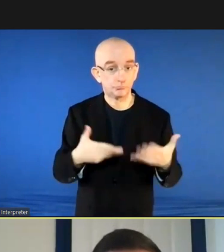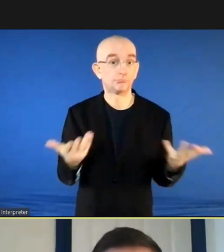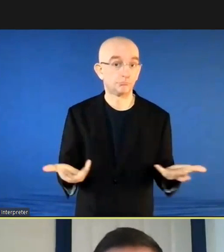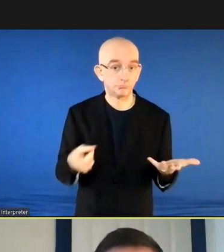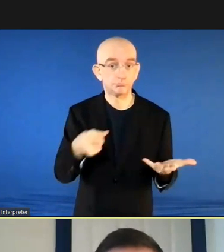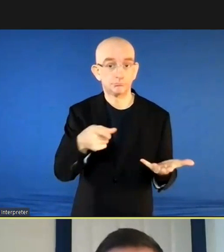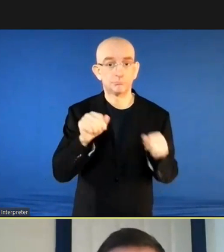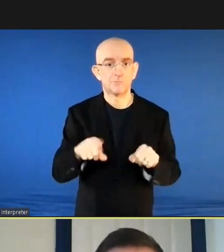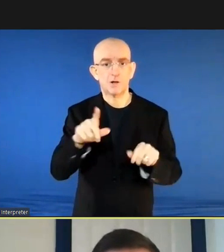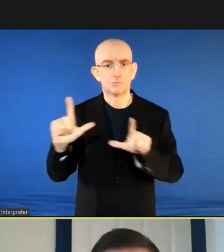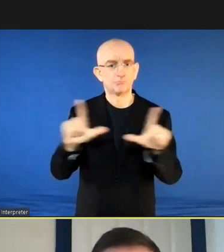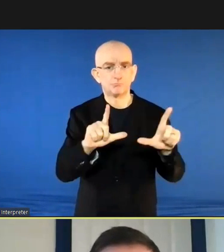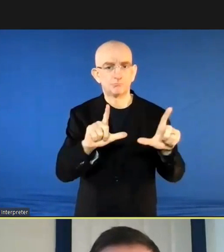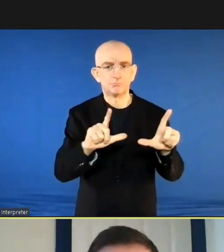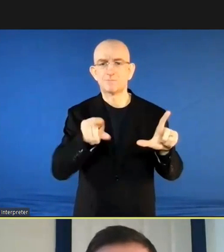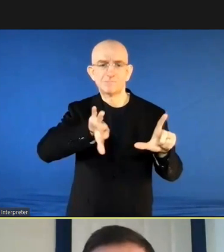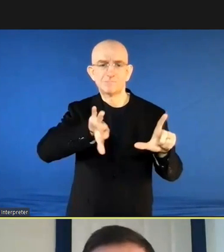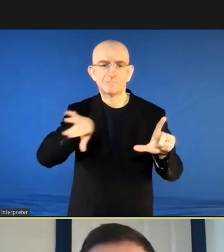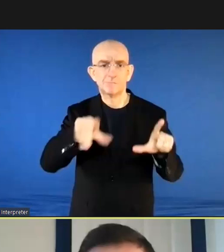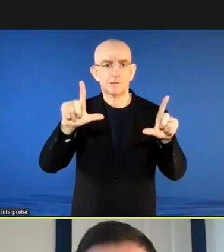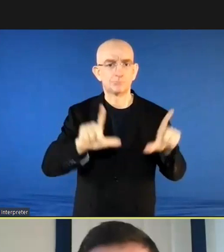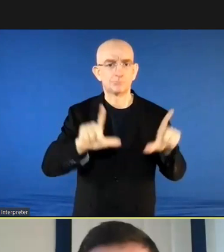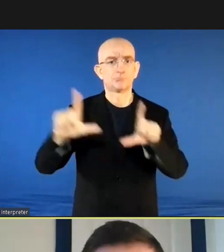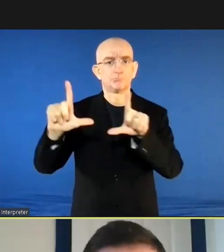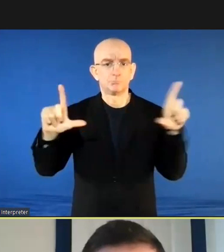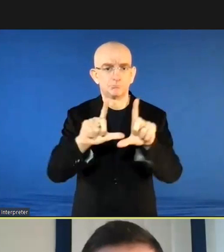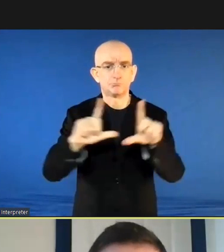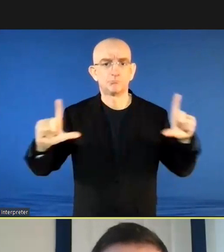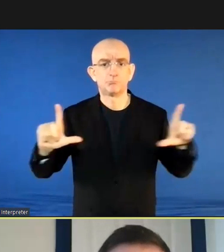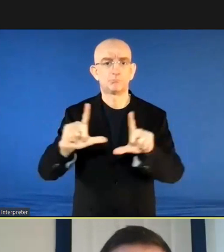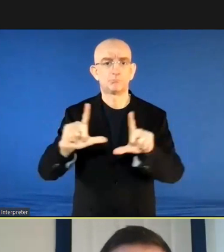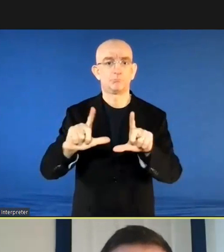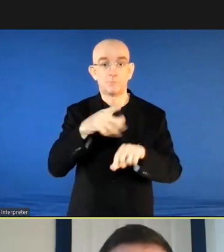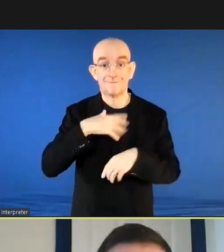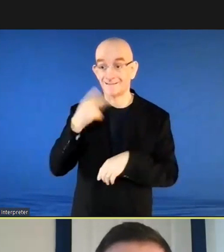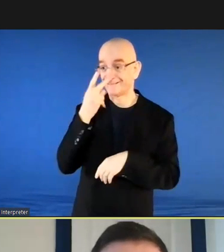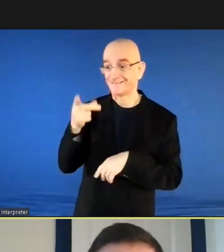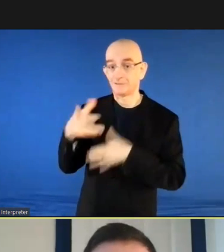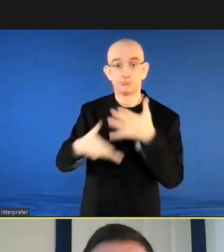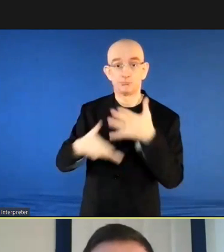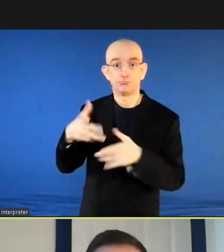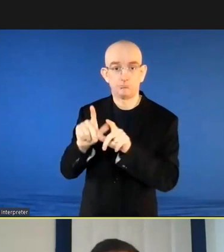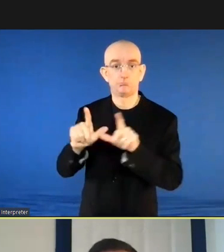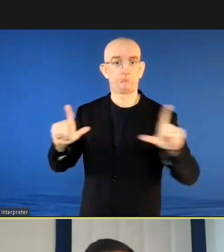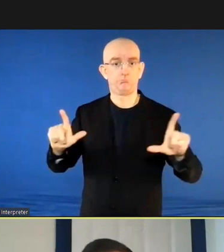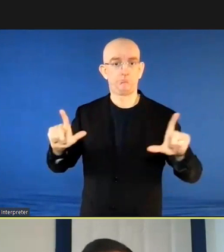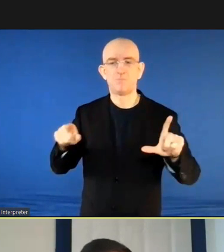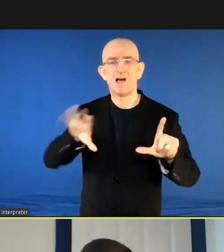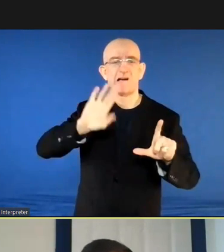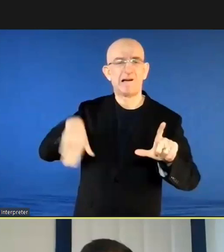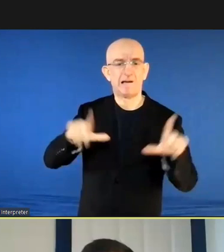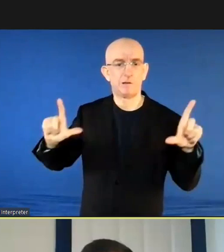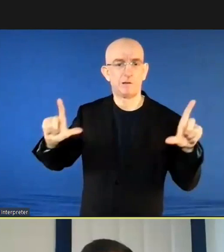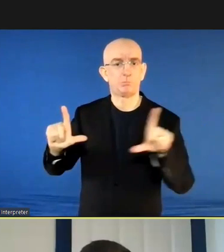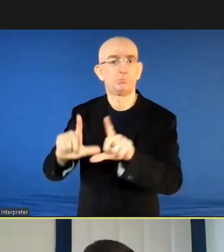international signers bigger or smaller depending on your preferences. Finally, if you have any questions at all, please do